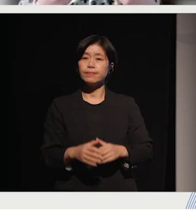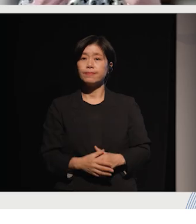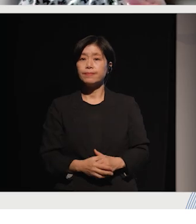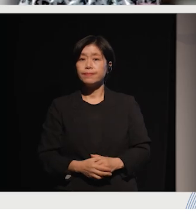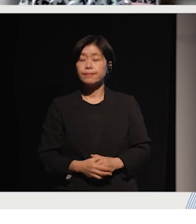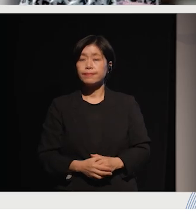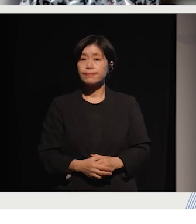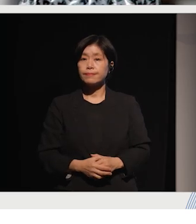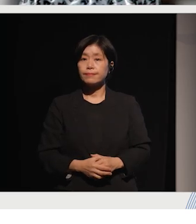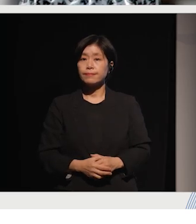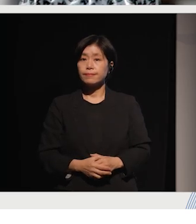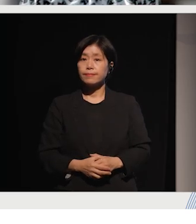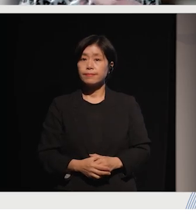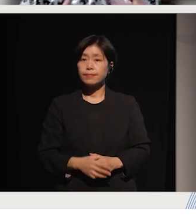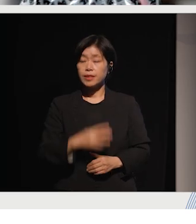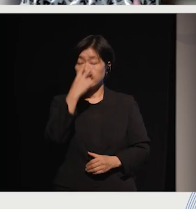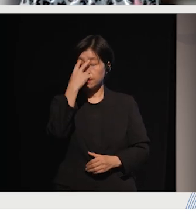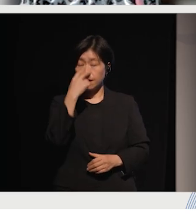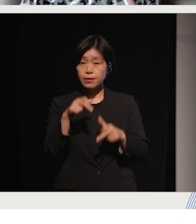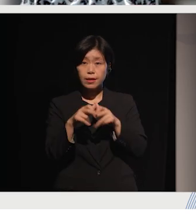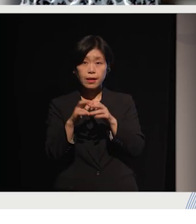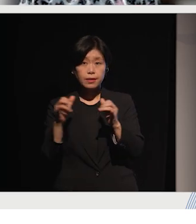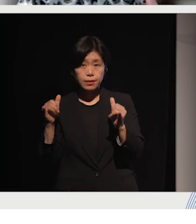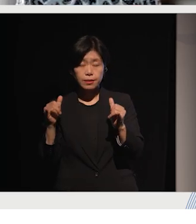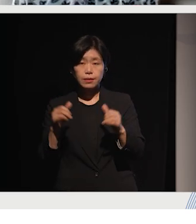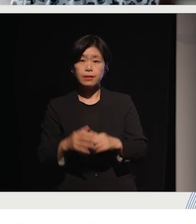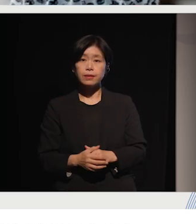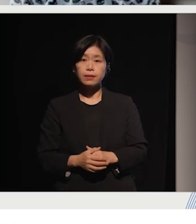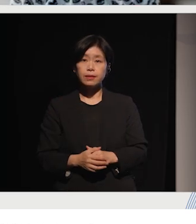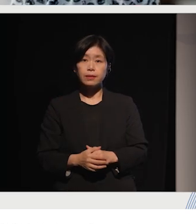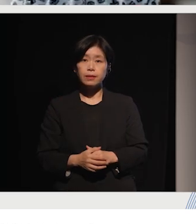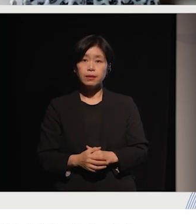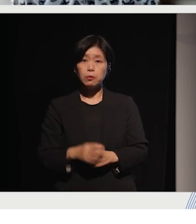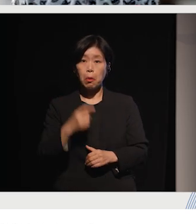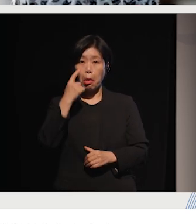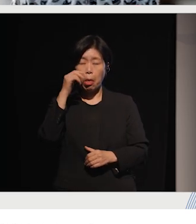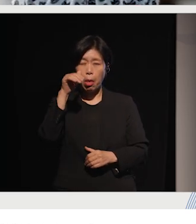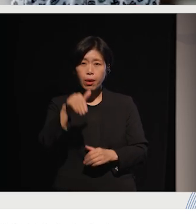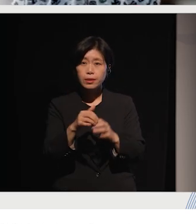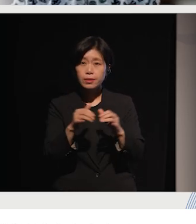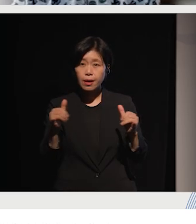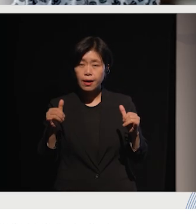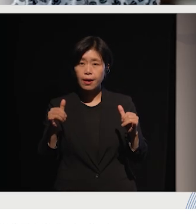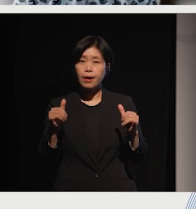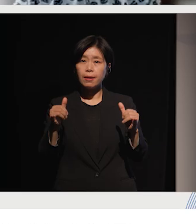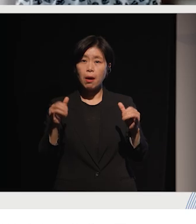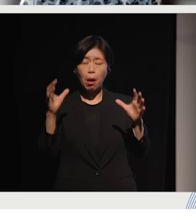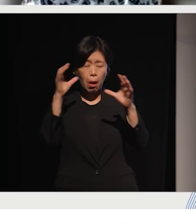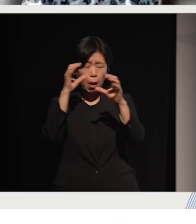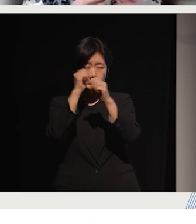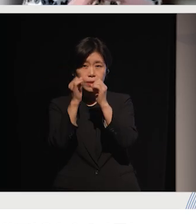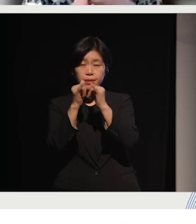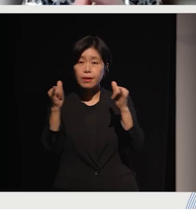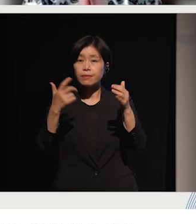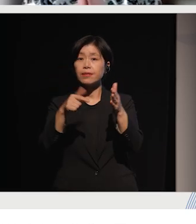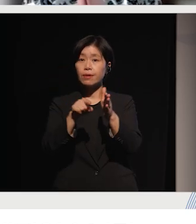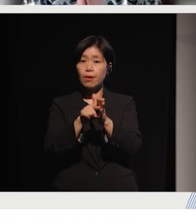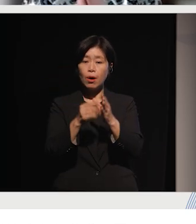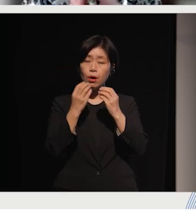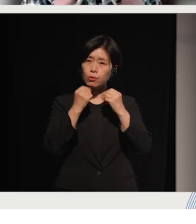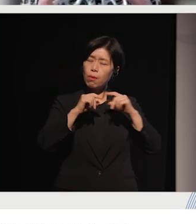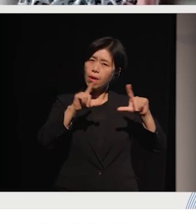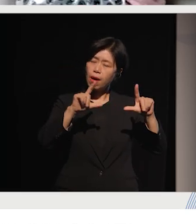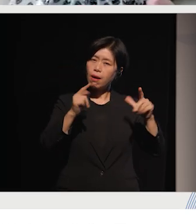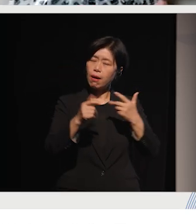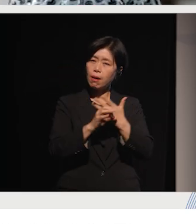or tours twice a year, verbal description tours for people who are blind, partially blind, or have low vision, or to